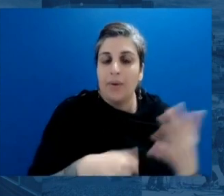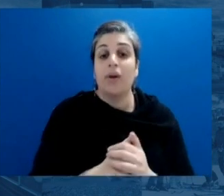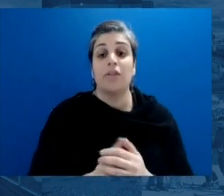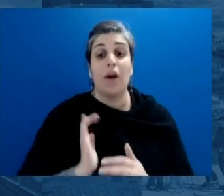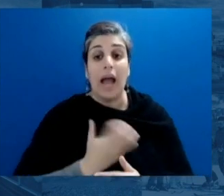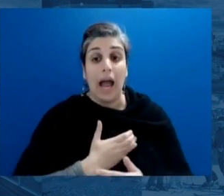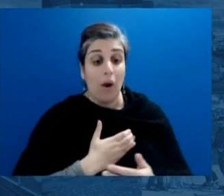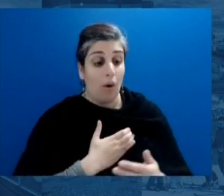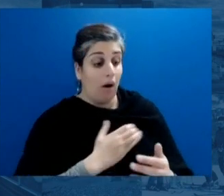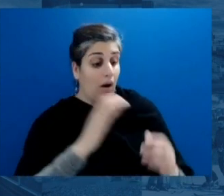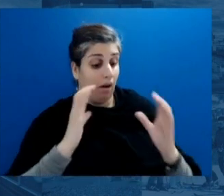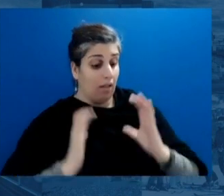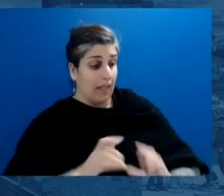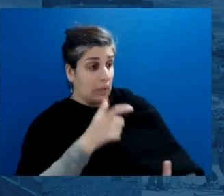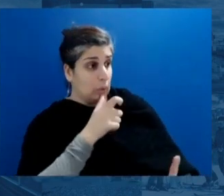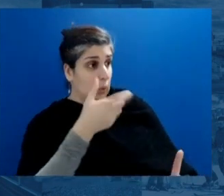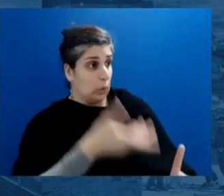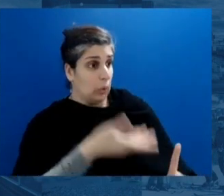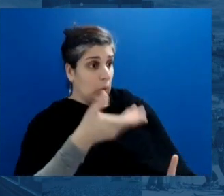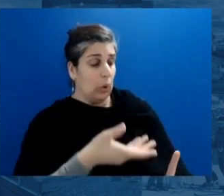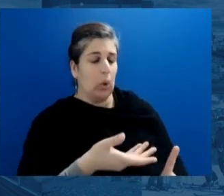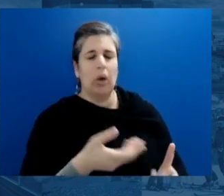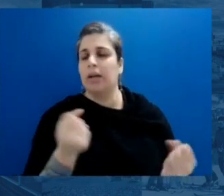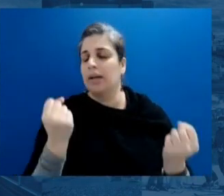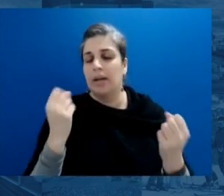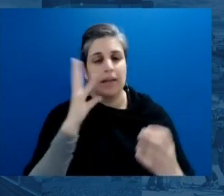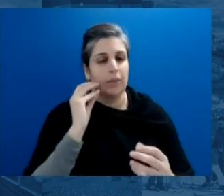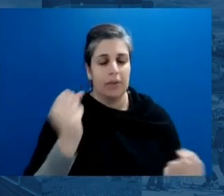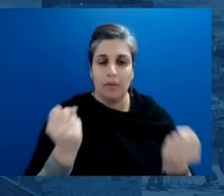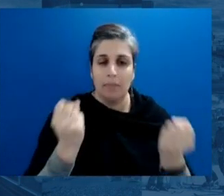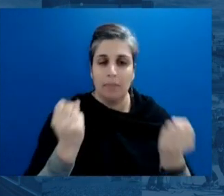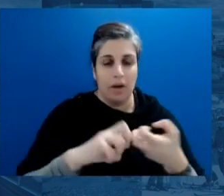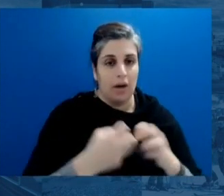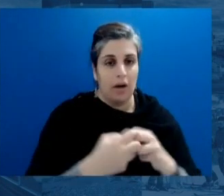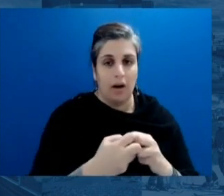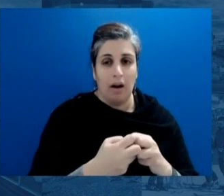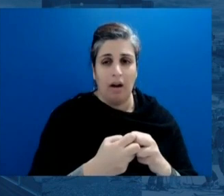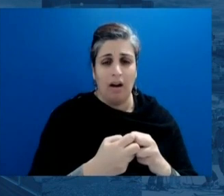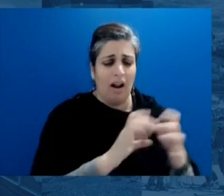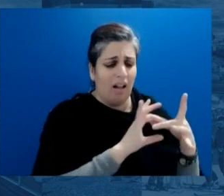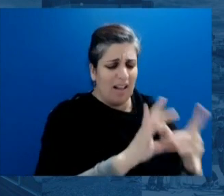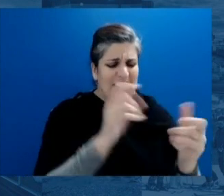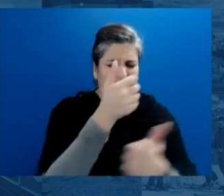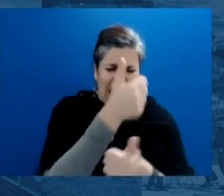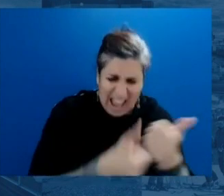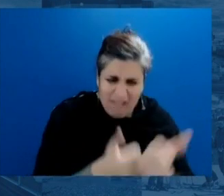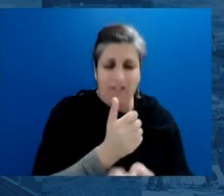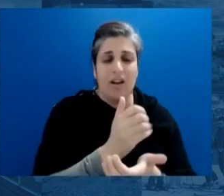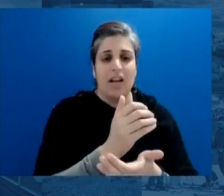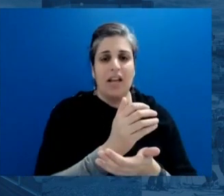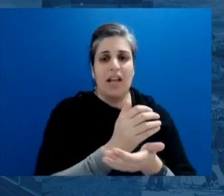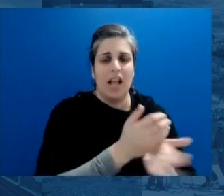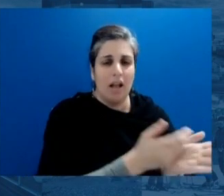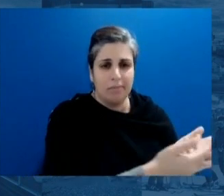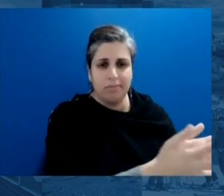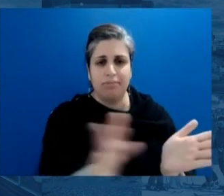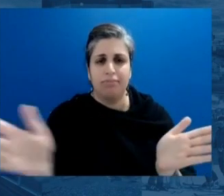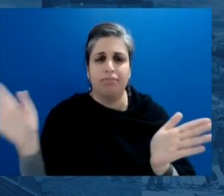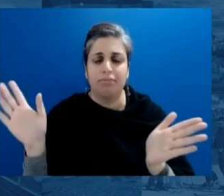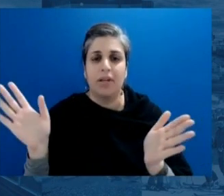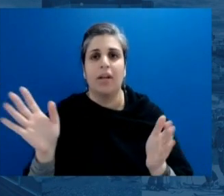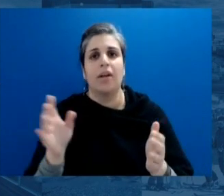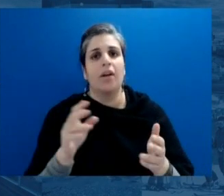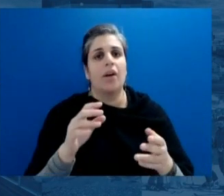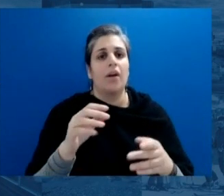wide range of problems related to every aspect of the marketplace. mortgage lending, student loan servicing,